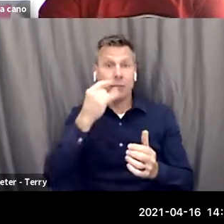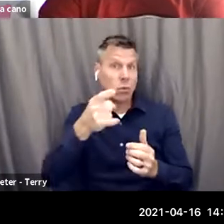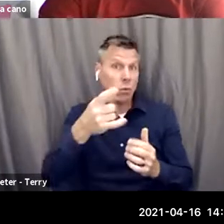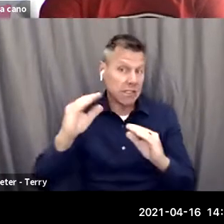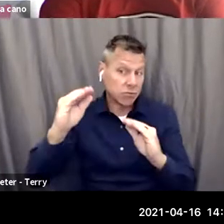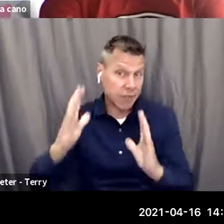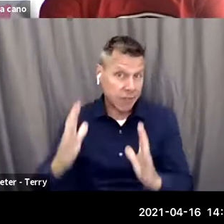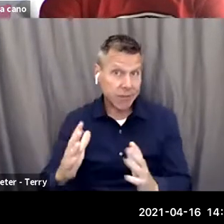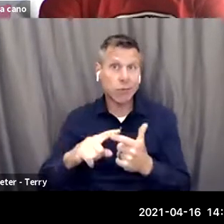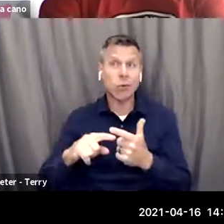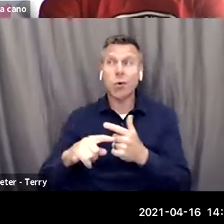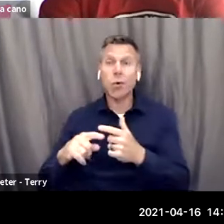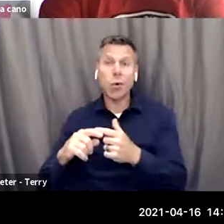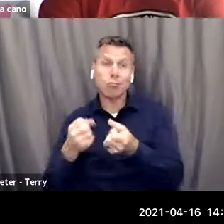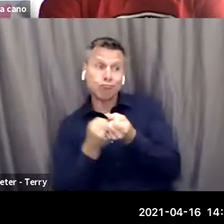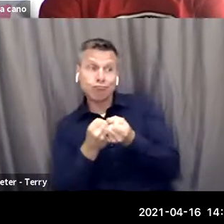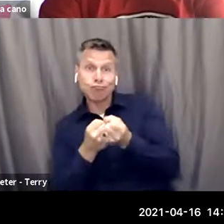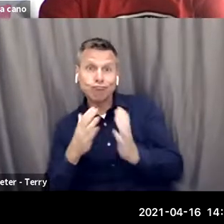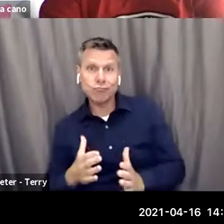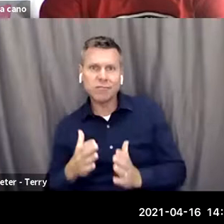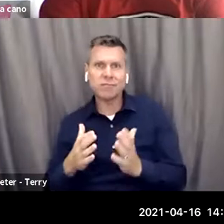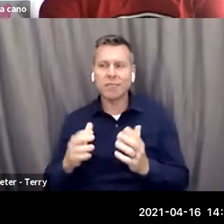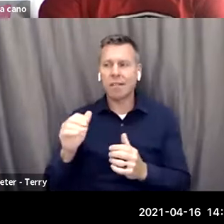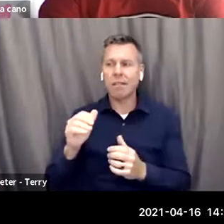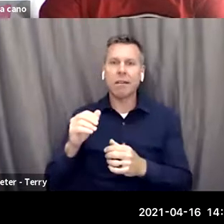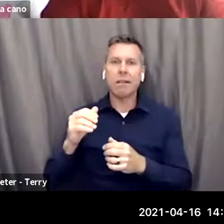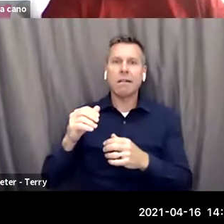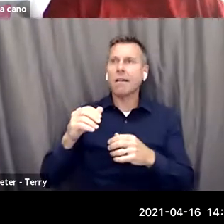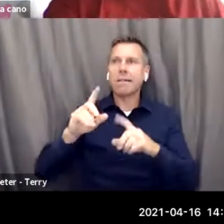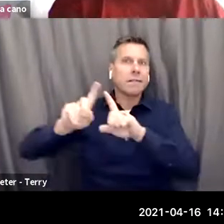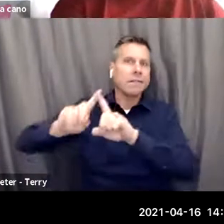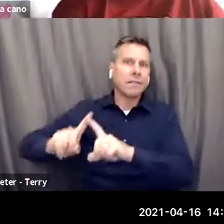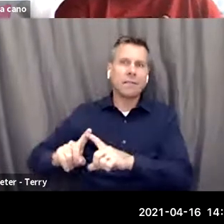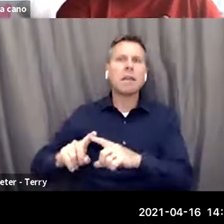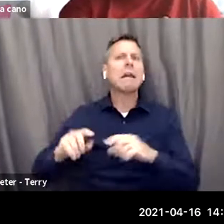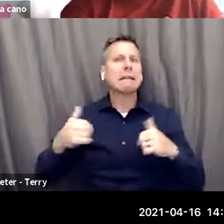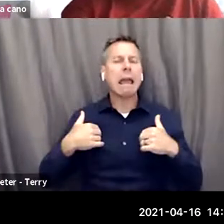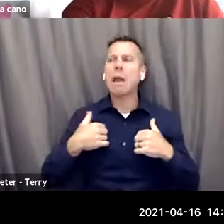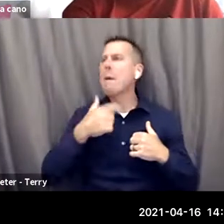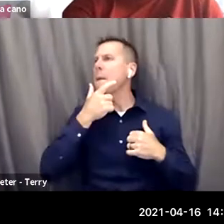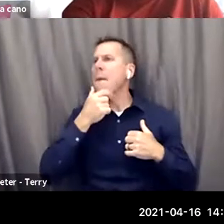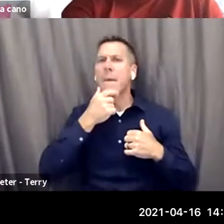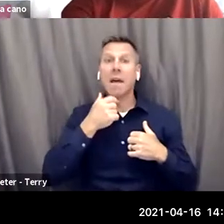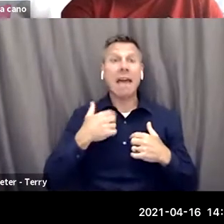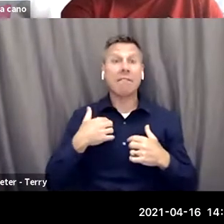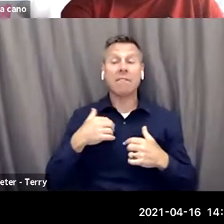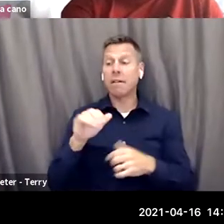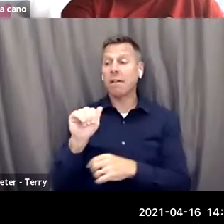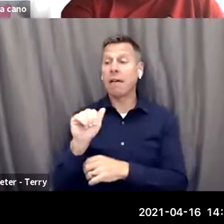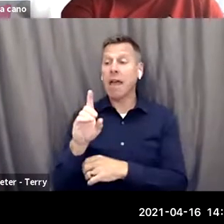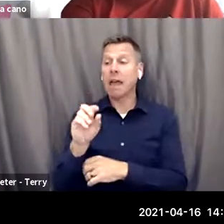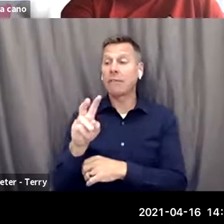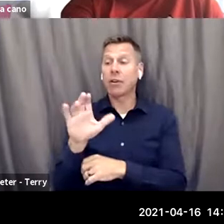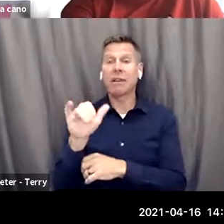facilitator, or you work in this field as an advocate. We do things occasionally for advocates as well. So we have an